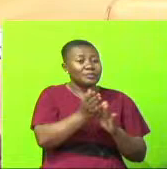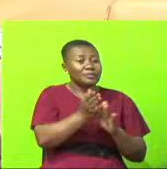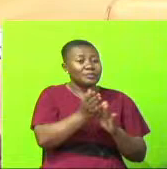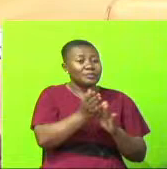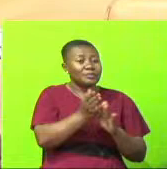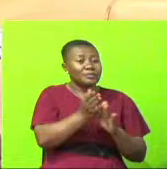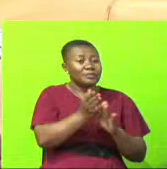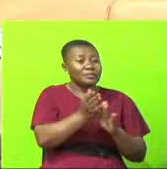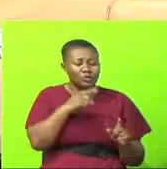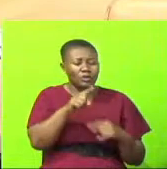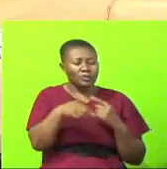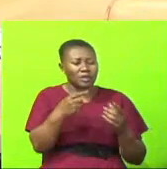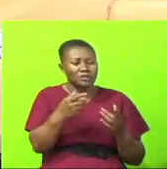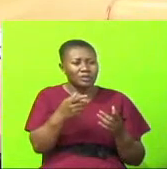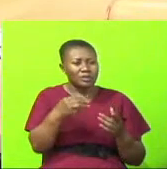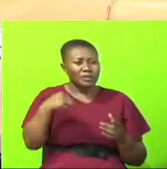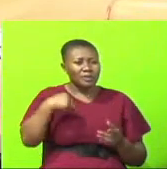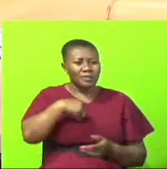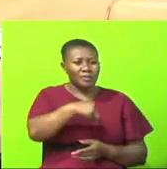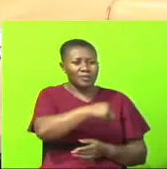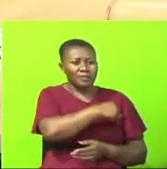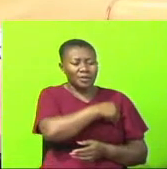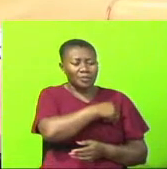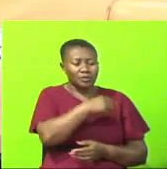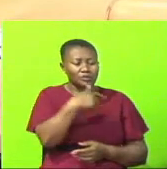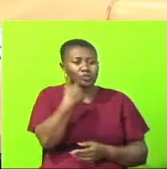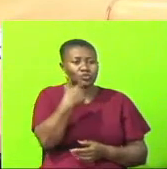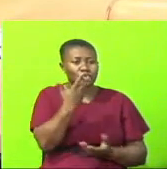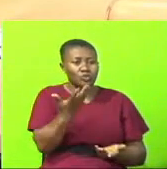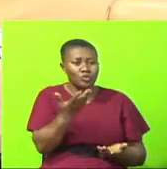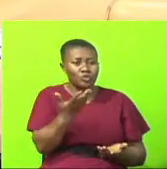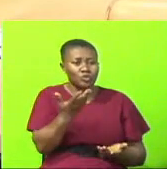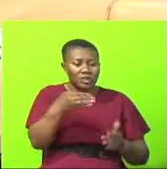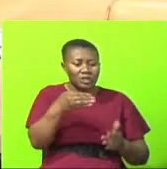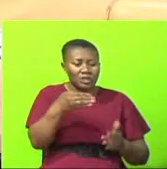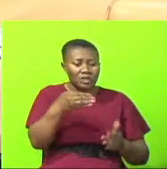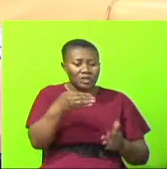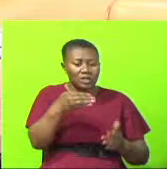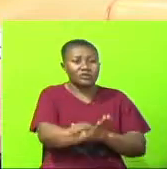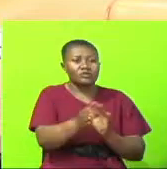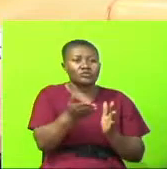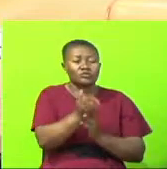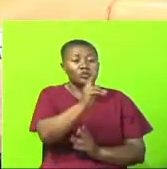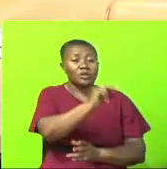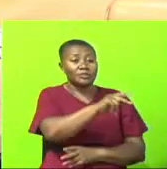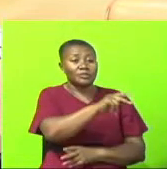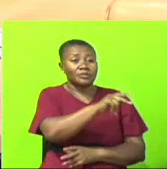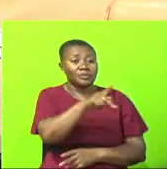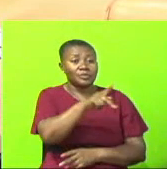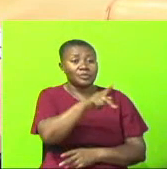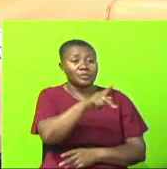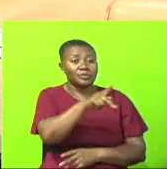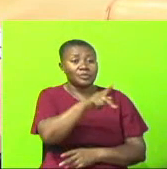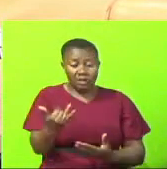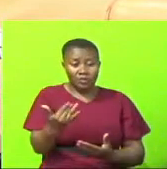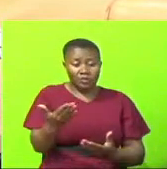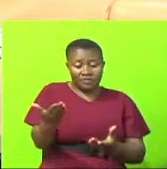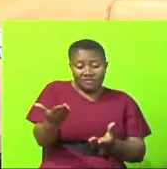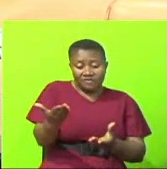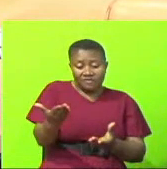members who came in as MPP members and today have filed to be independent